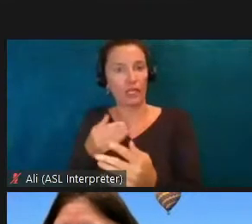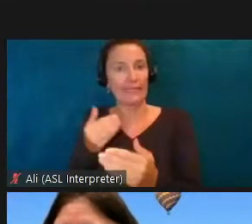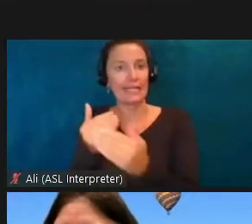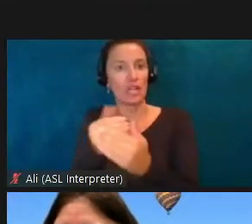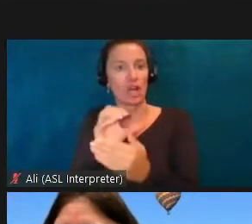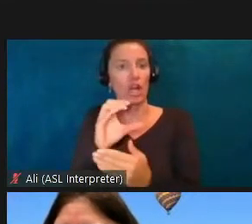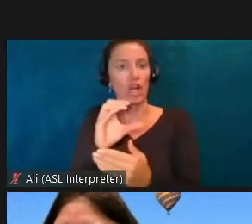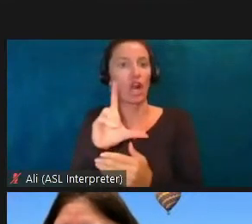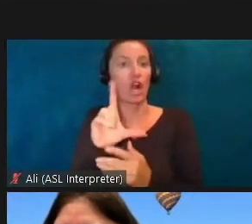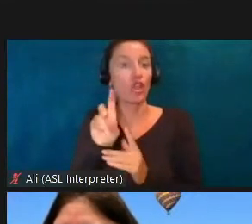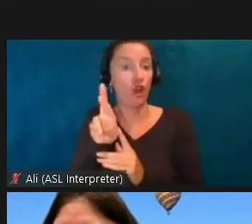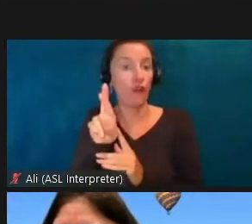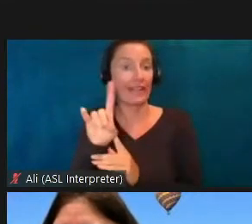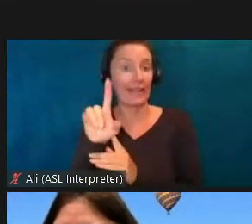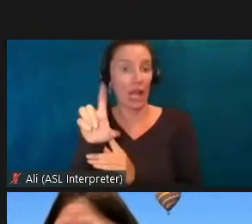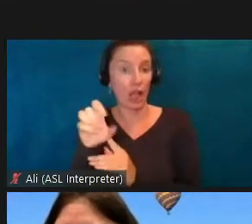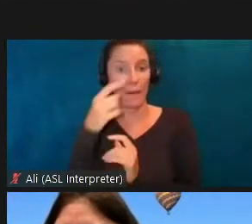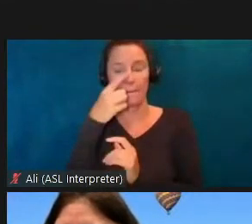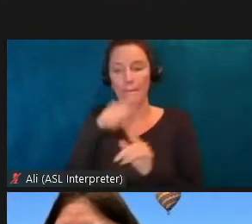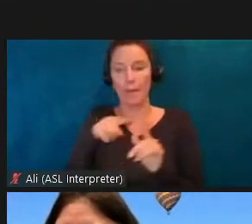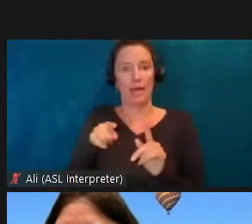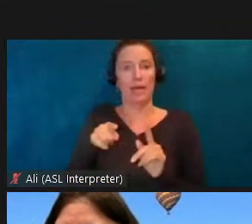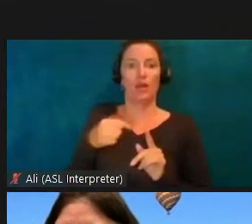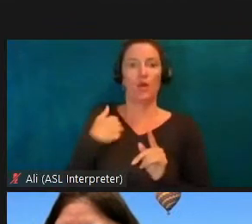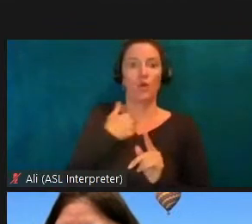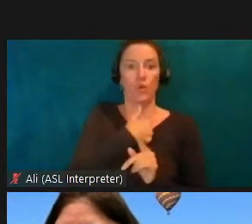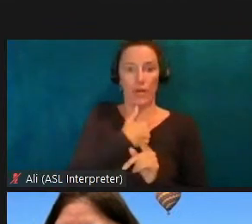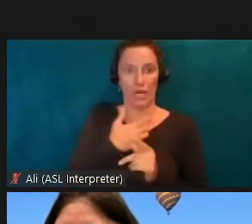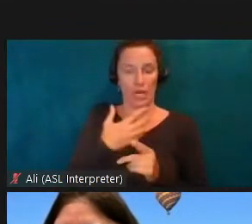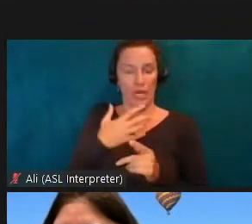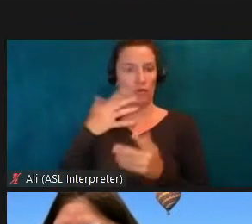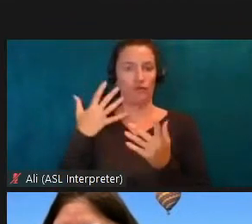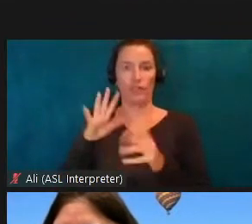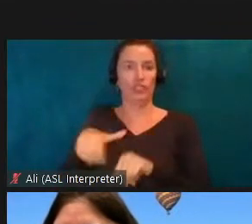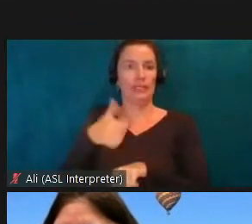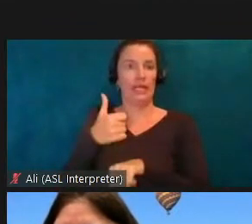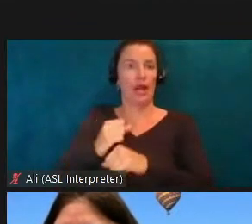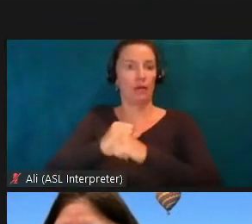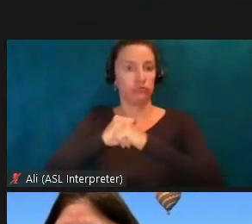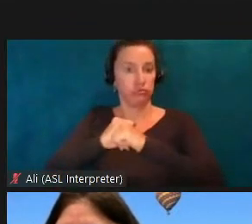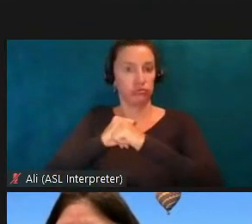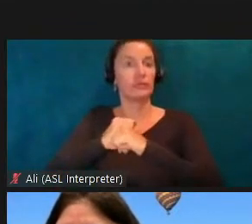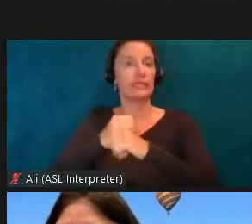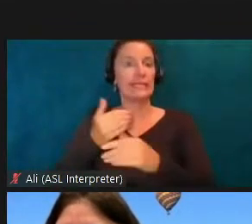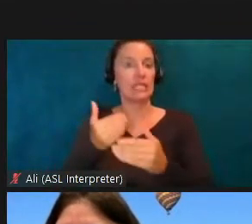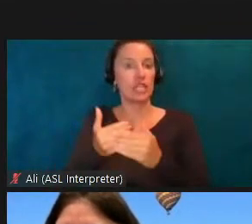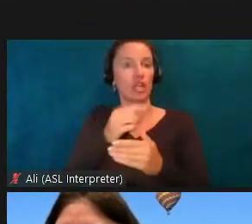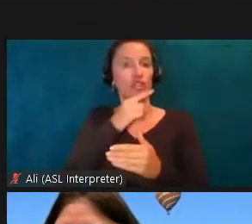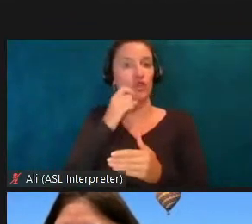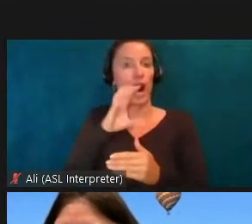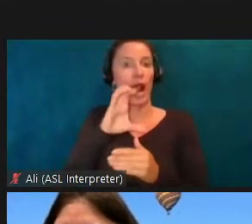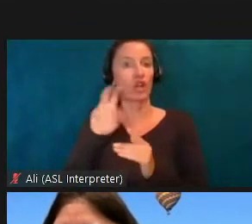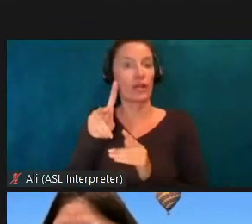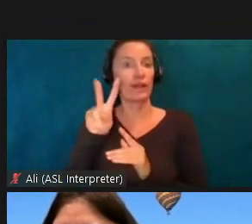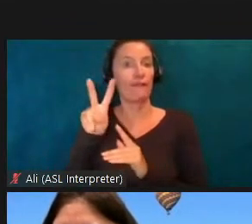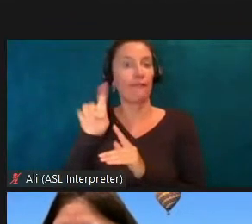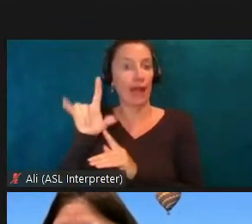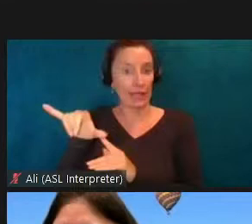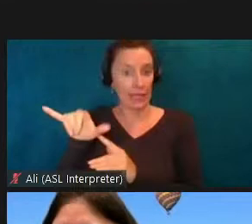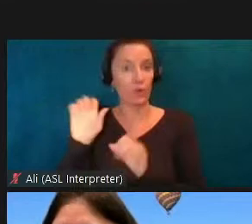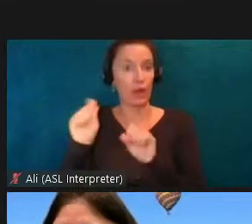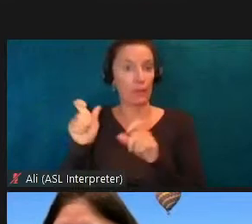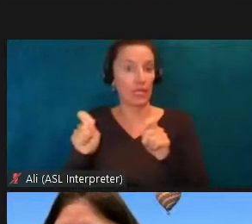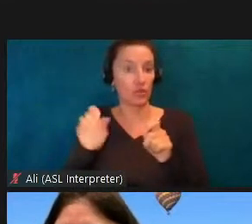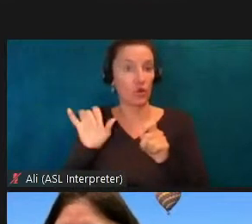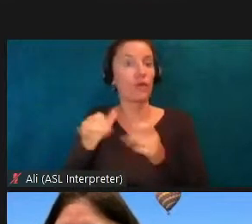those lines here in the Upper Dry Creek Valley, we've been able to keep that fire in check. And With the southwest flow, brought more